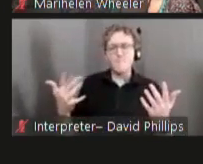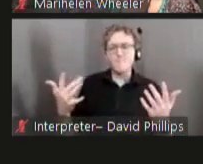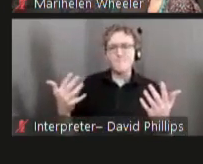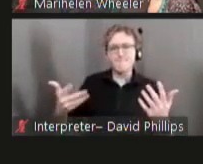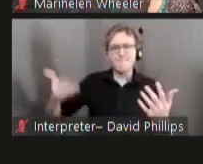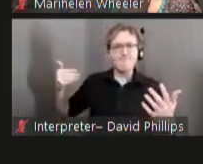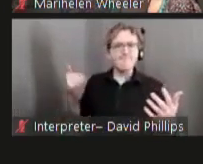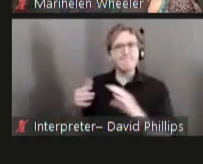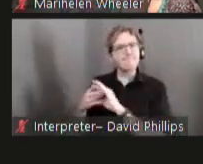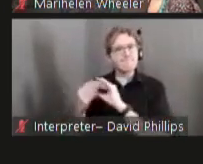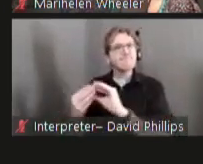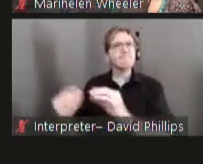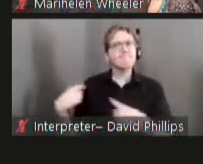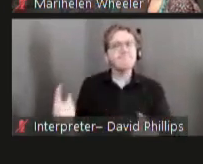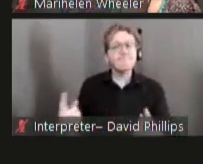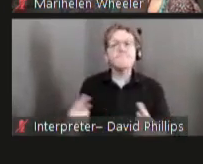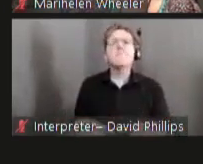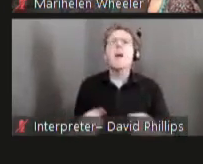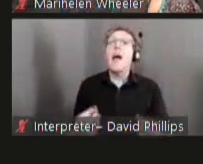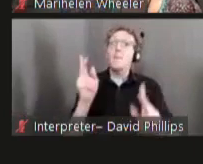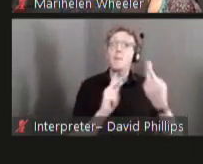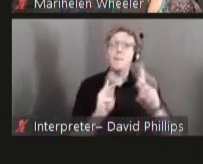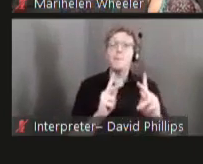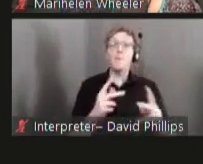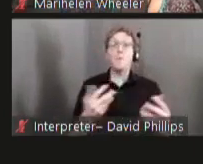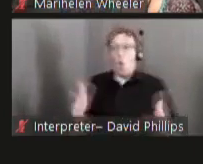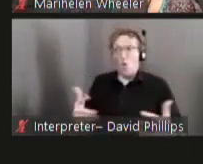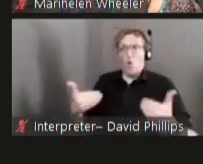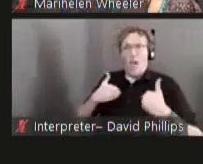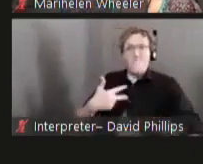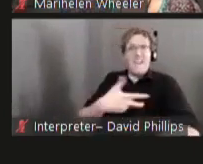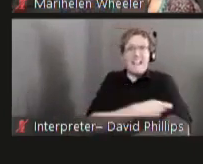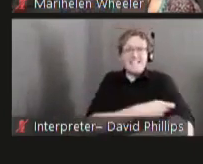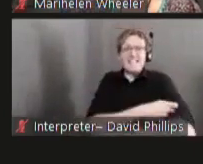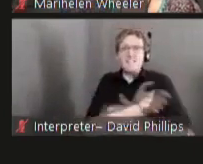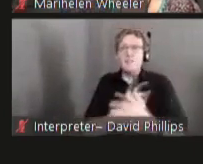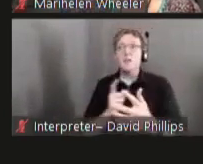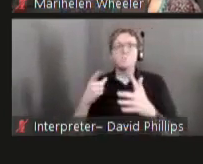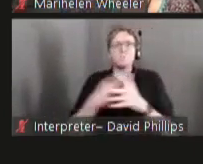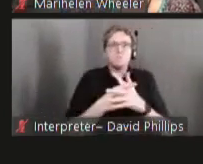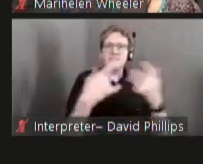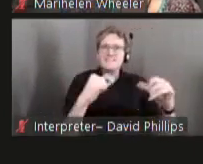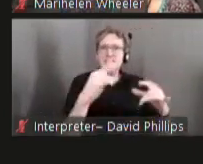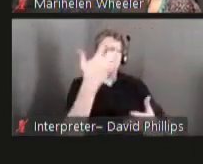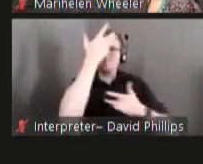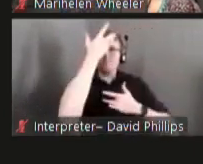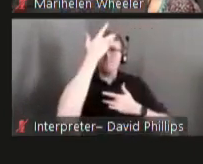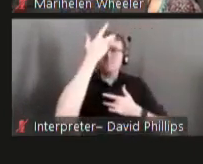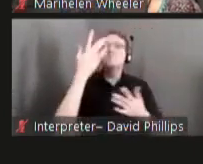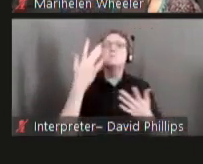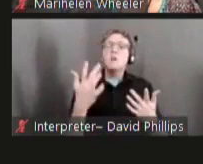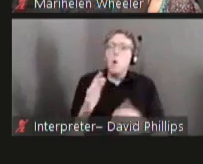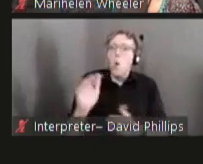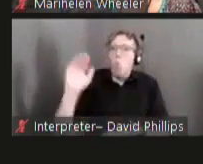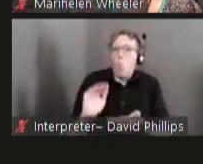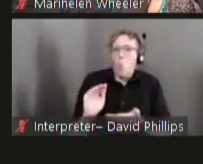on, the number of vaccine breakthroughs is still relatively low. So luckily, at least for now, there